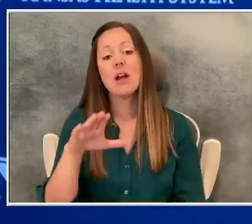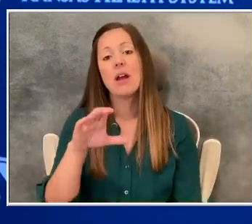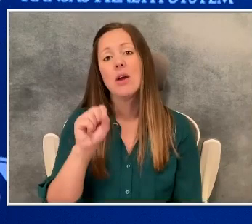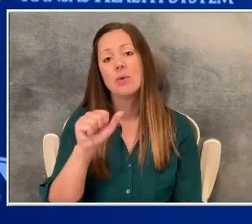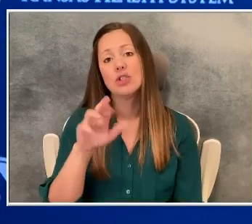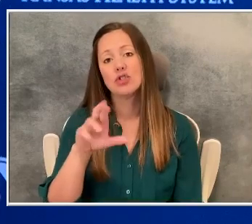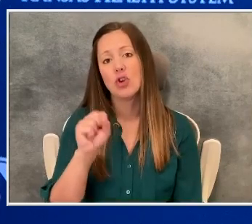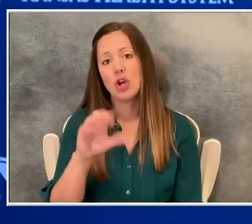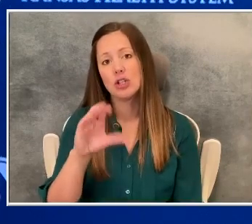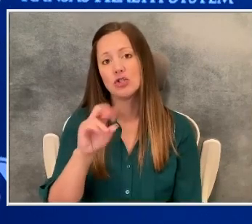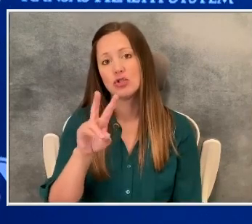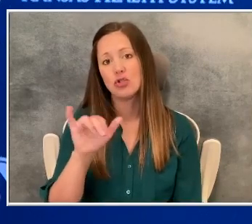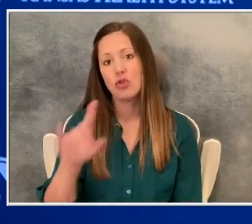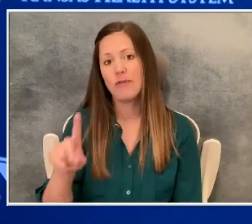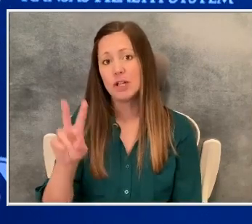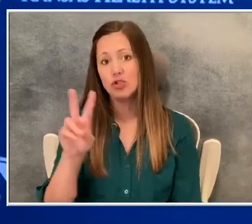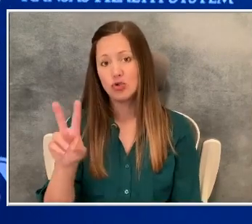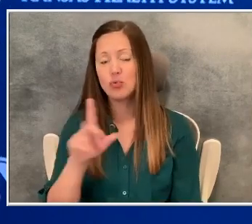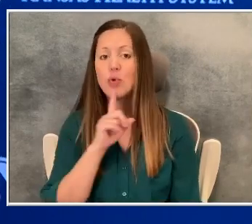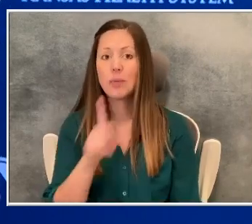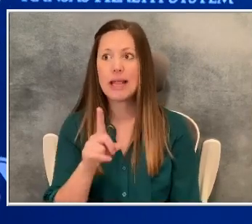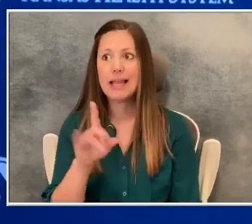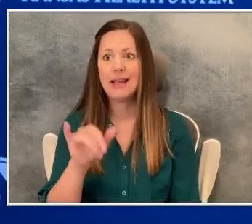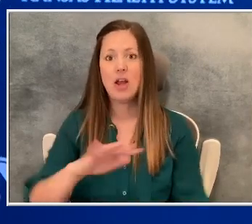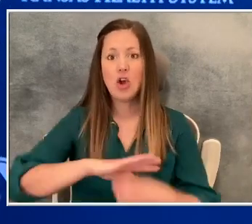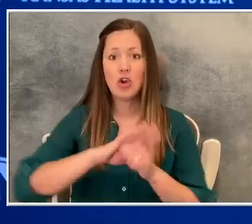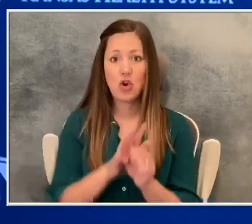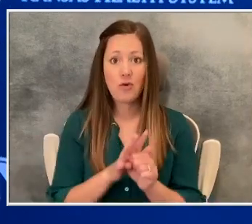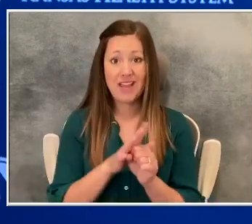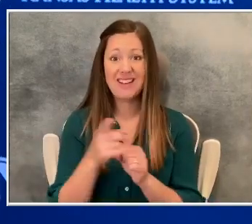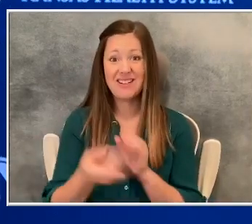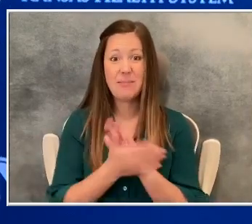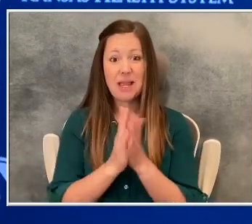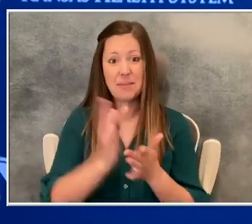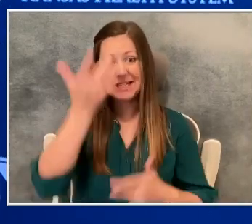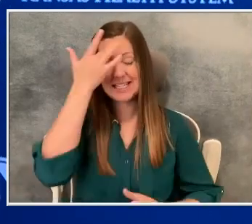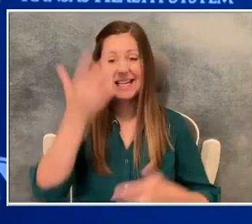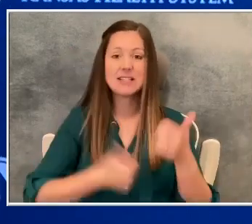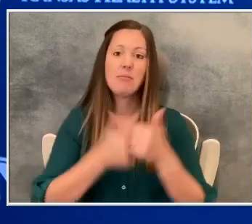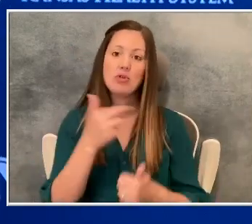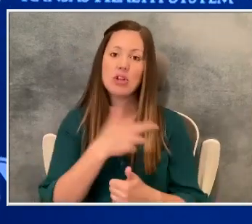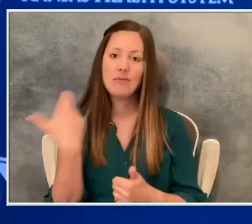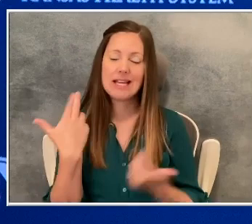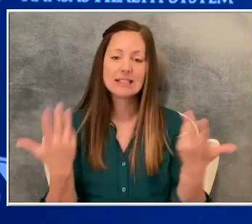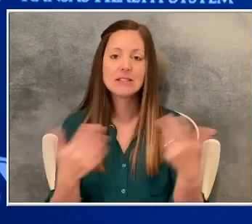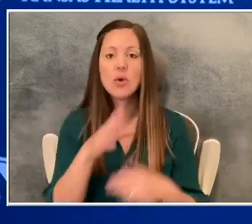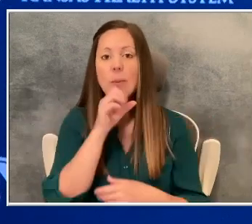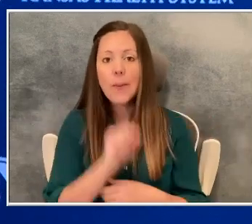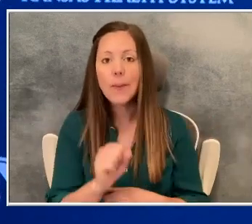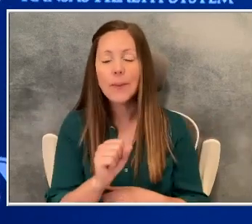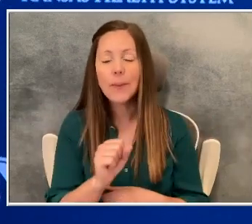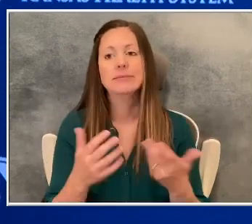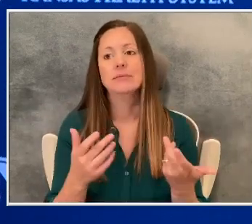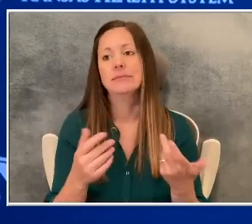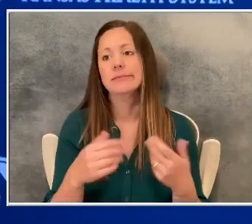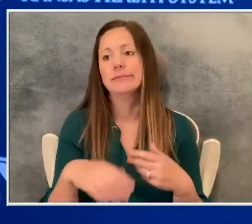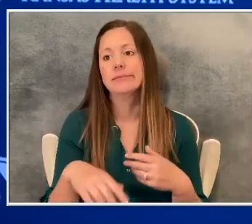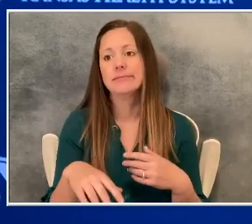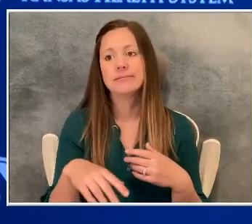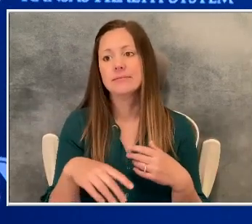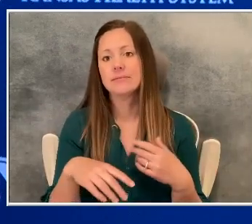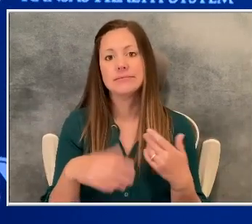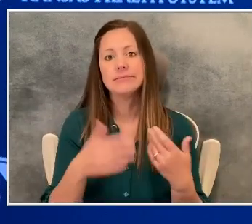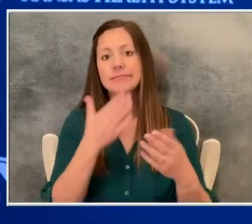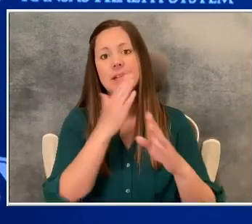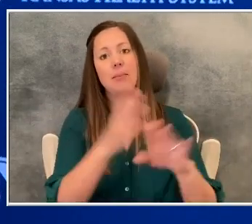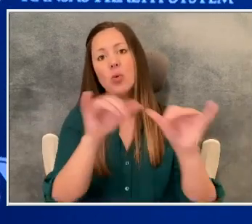become a disease of those most at risk. So those with older age, immune-compromising conditions, but things like heart disease, lung